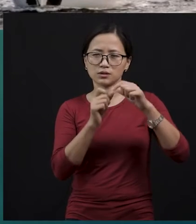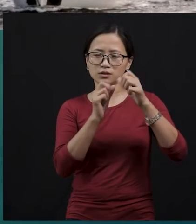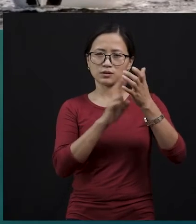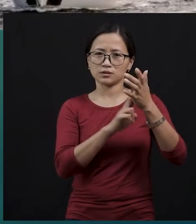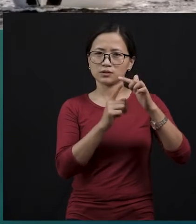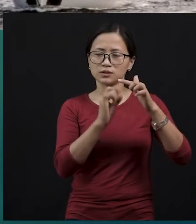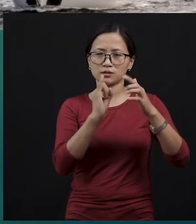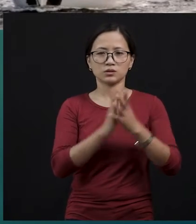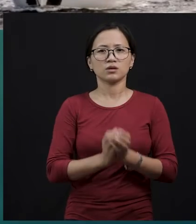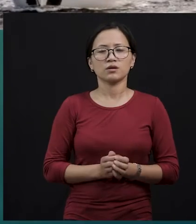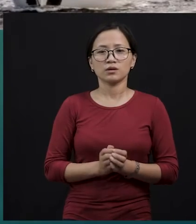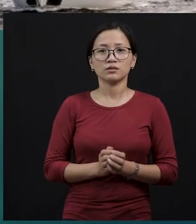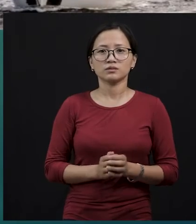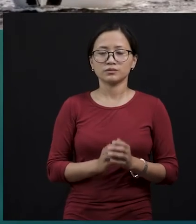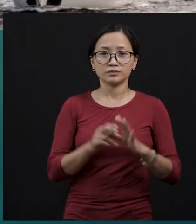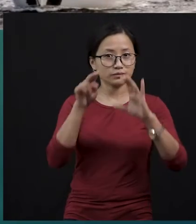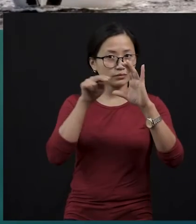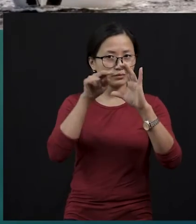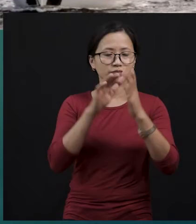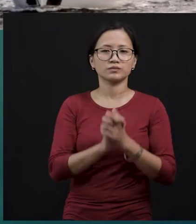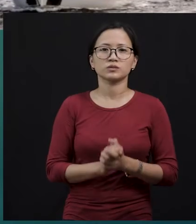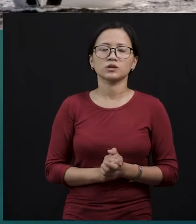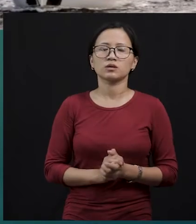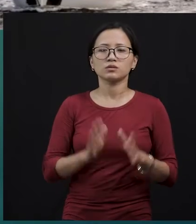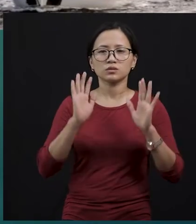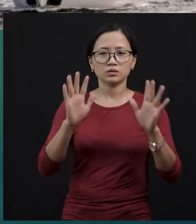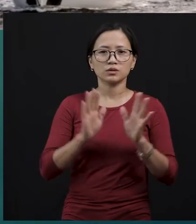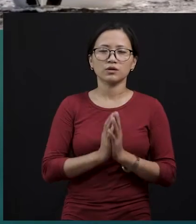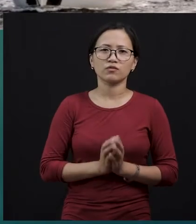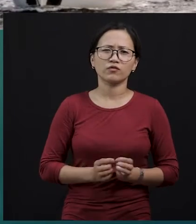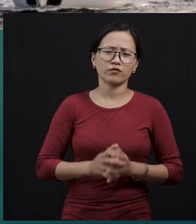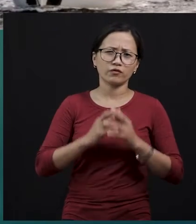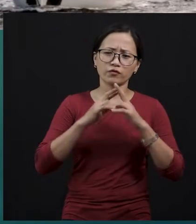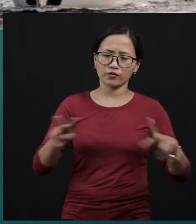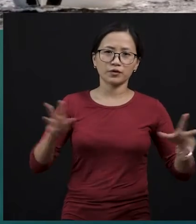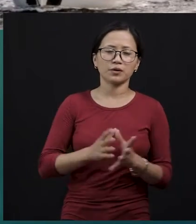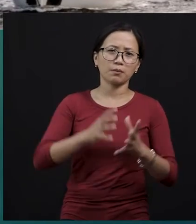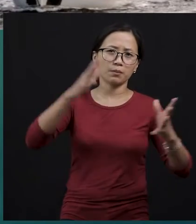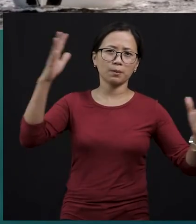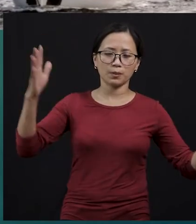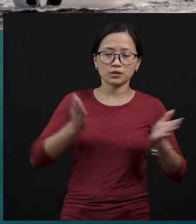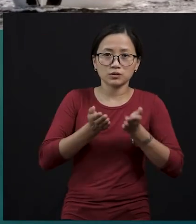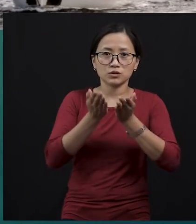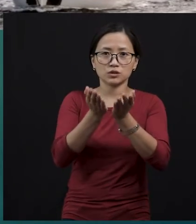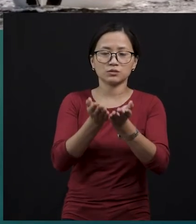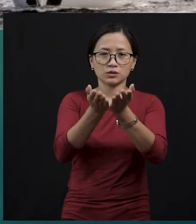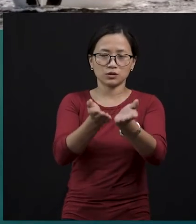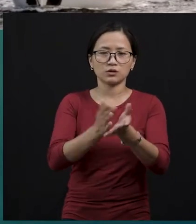a very big ship, isn't it? A very big ship that sank into the water. Sank means going down into the